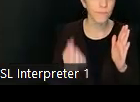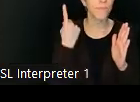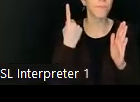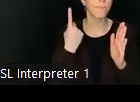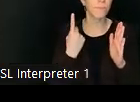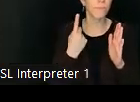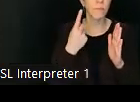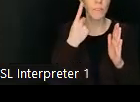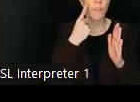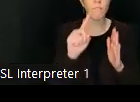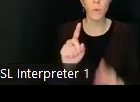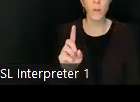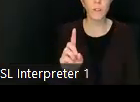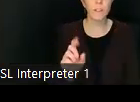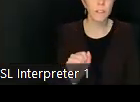subpoint D,